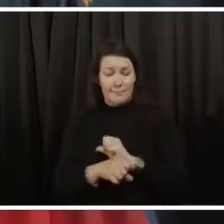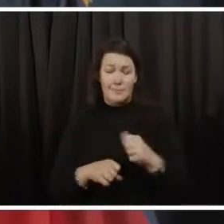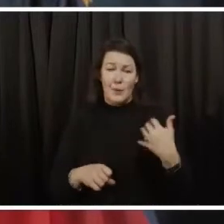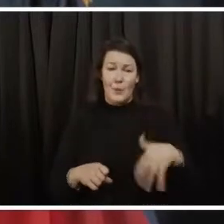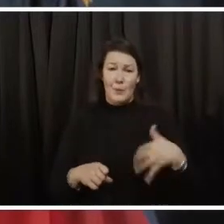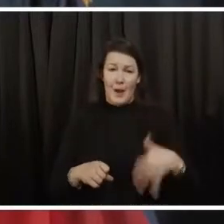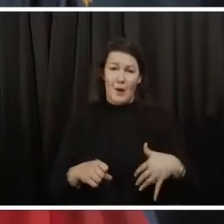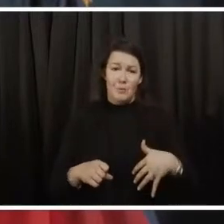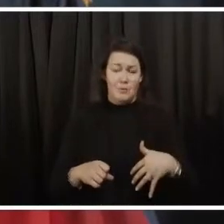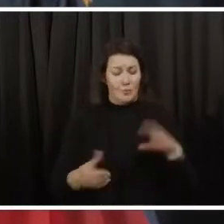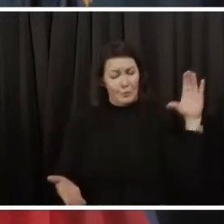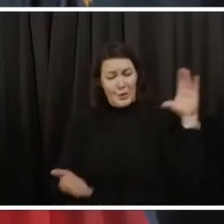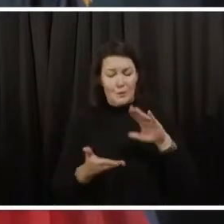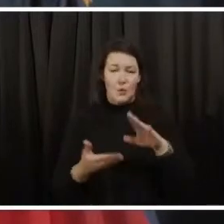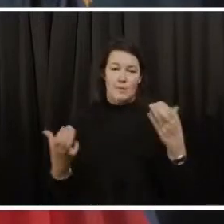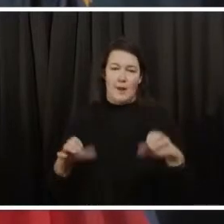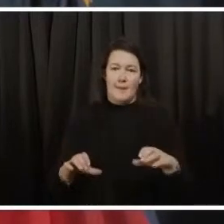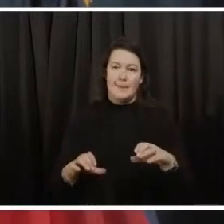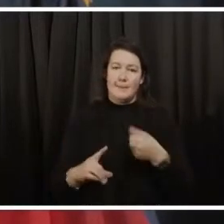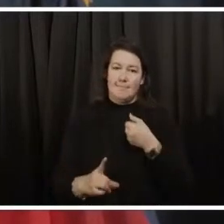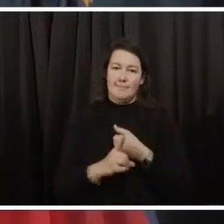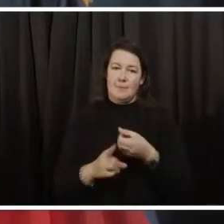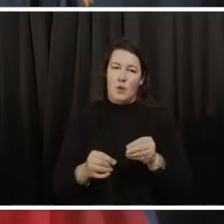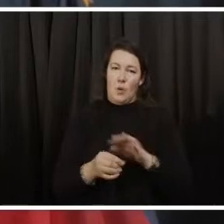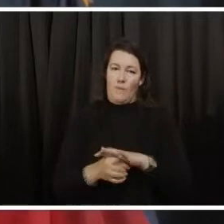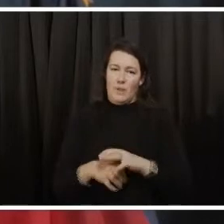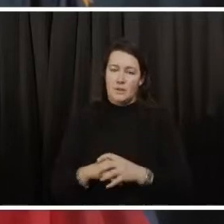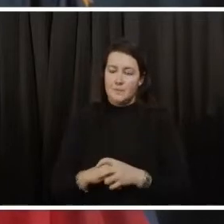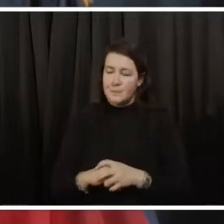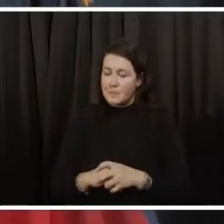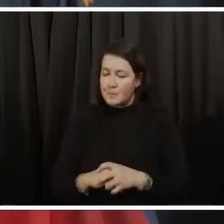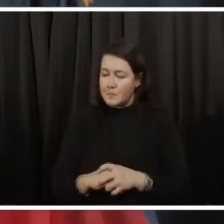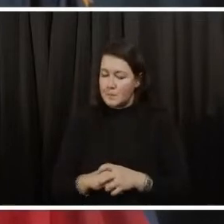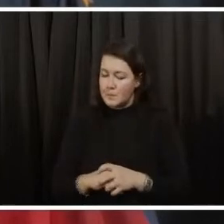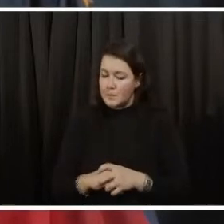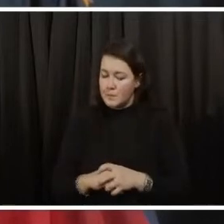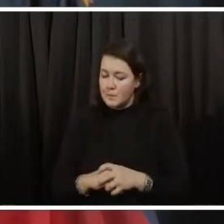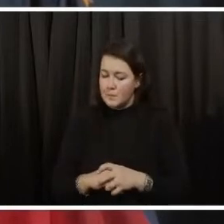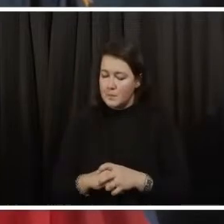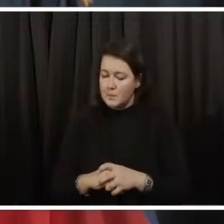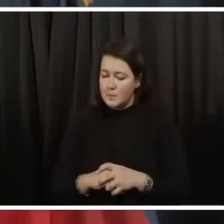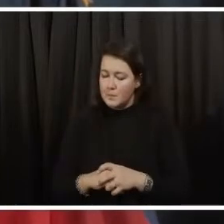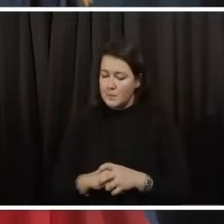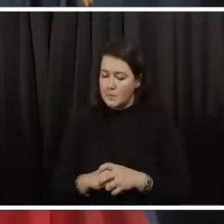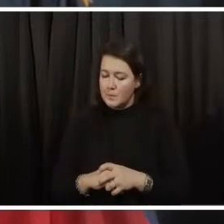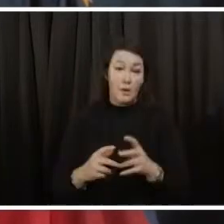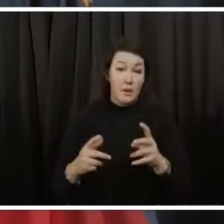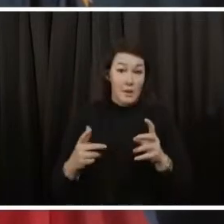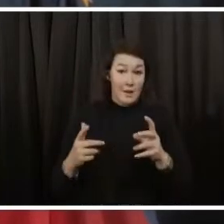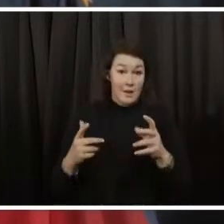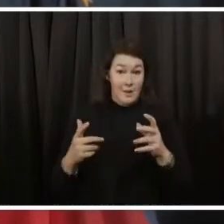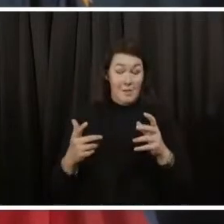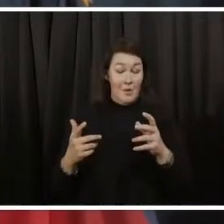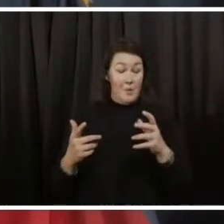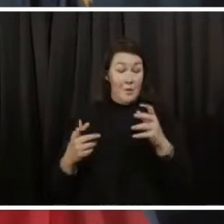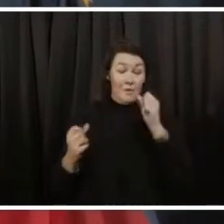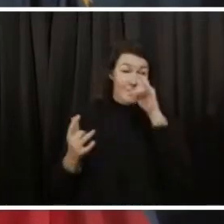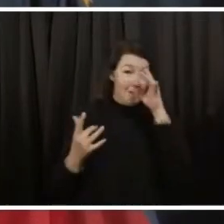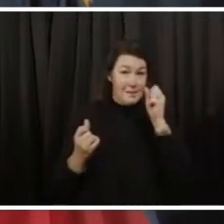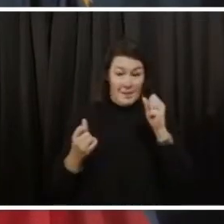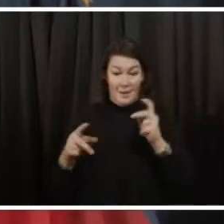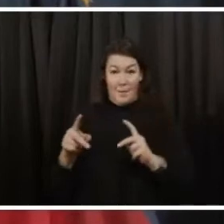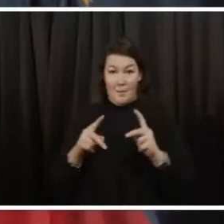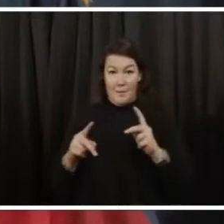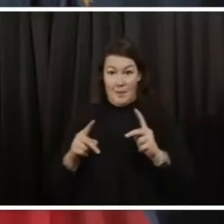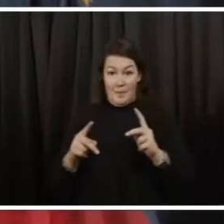you reduce your risk 10 to 15 times. What's remarkable is essentially no one who's young and healthy has died of COVID in